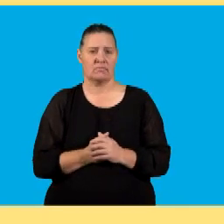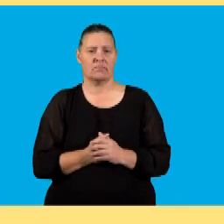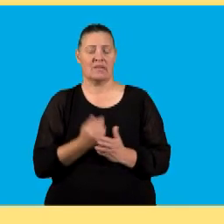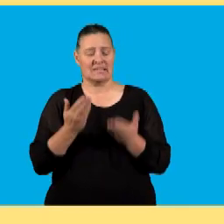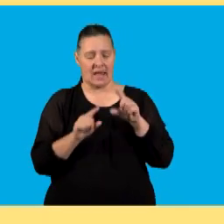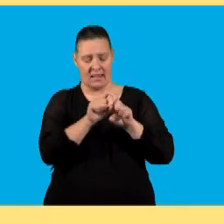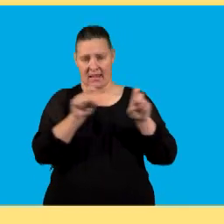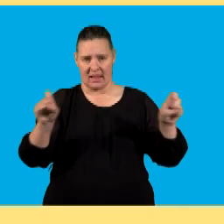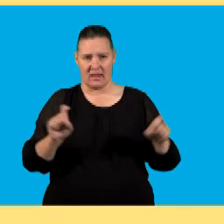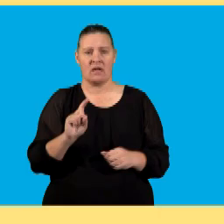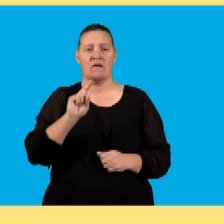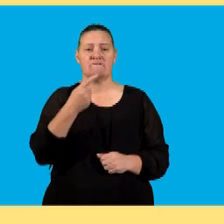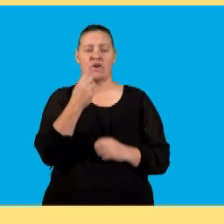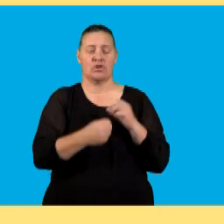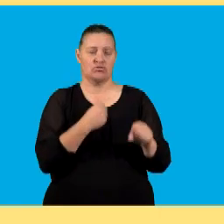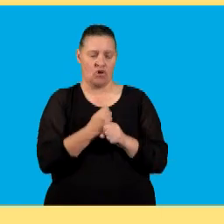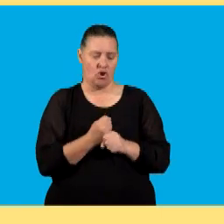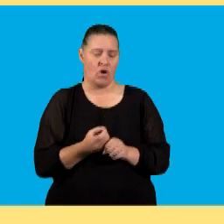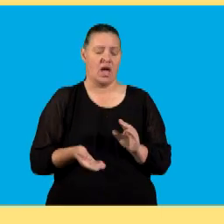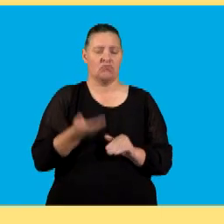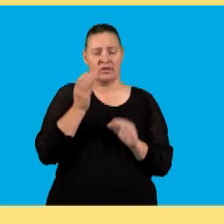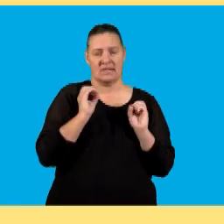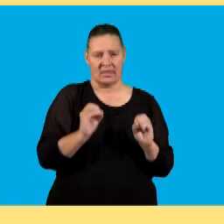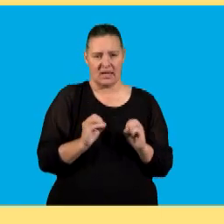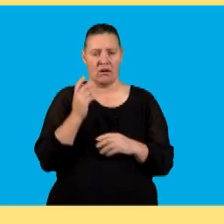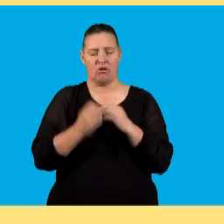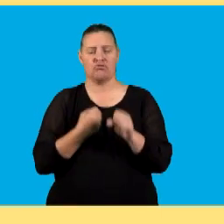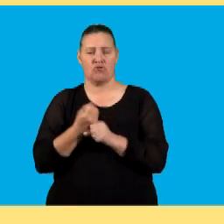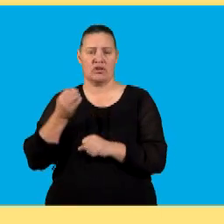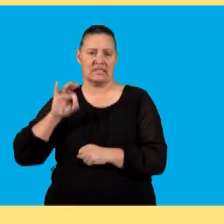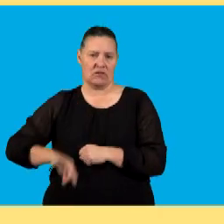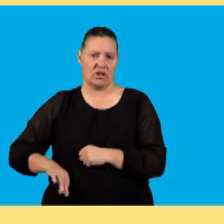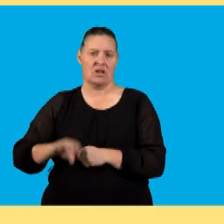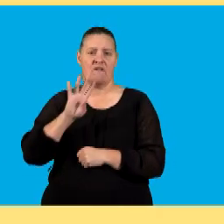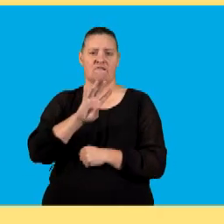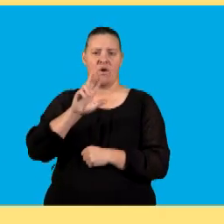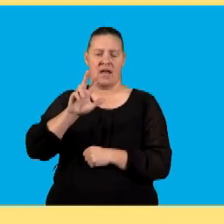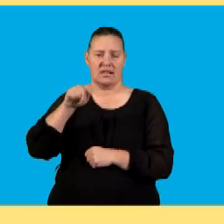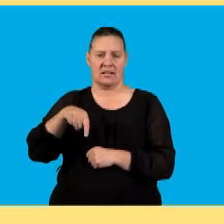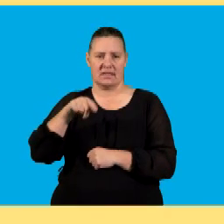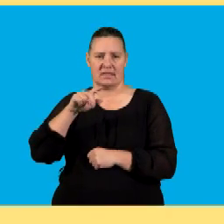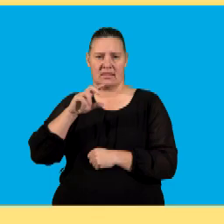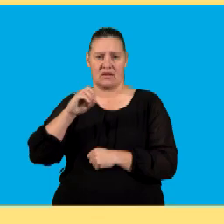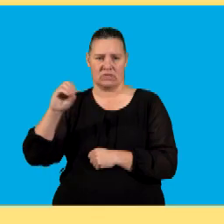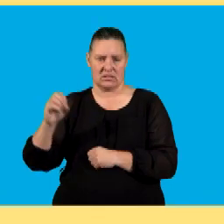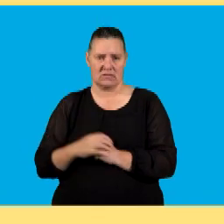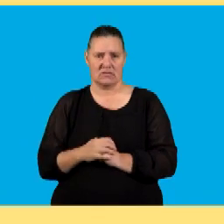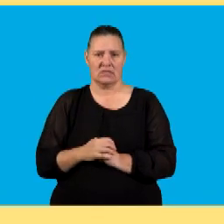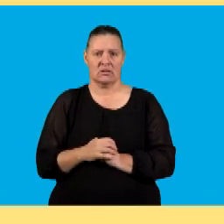In year one, no increment, the annual salary will be 48,000.